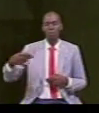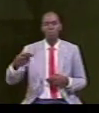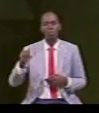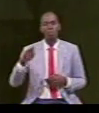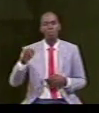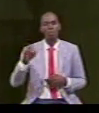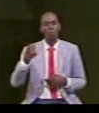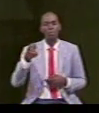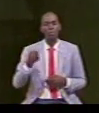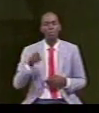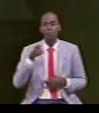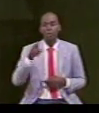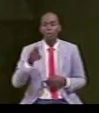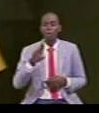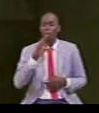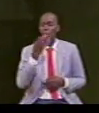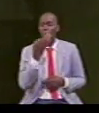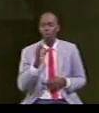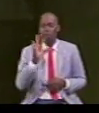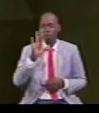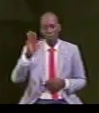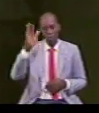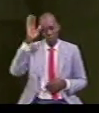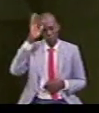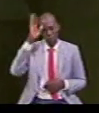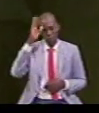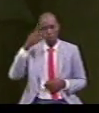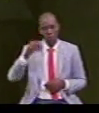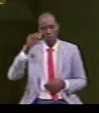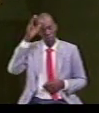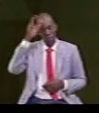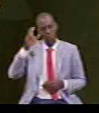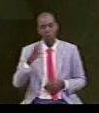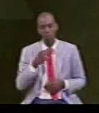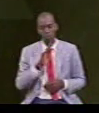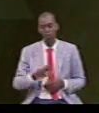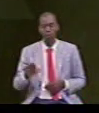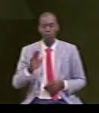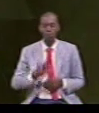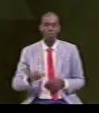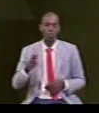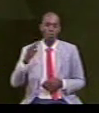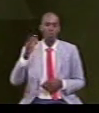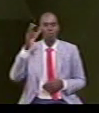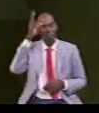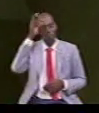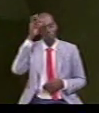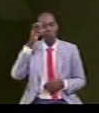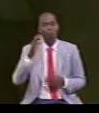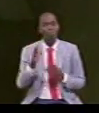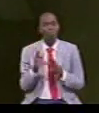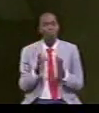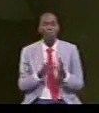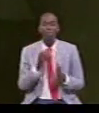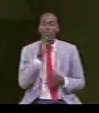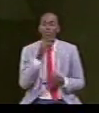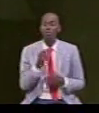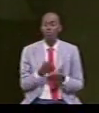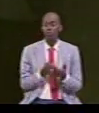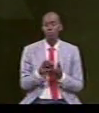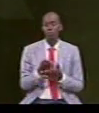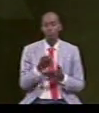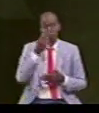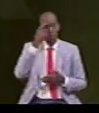are children of the devil. Jesus is the truth. But because this man has